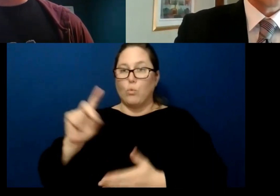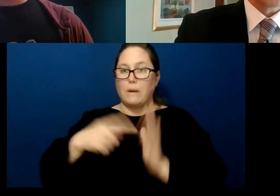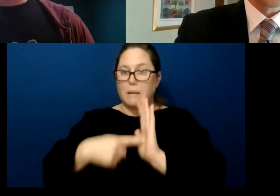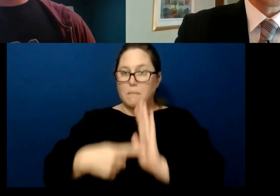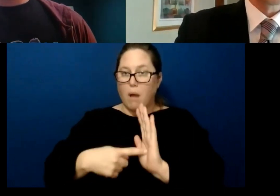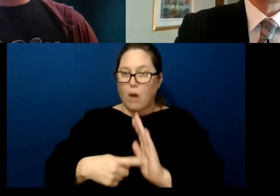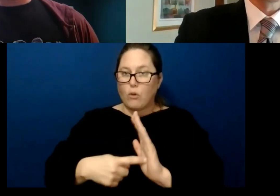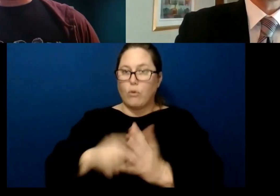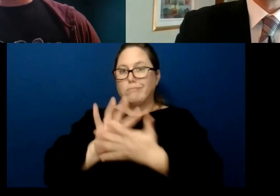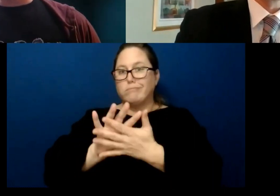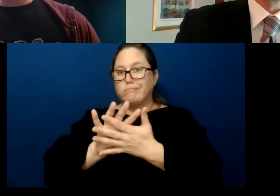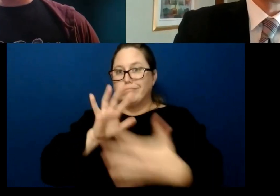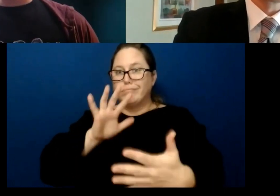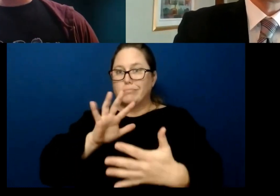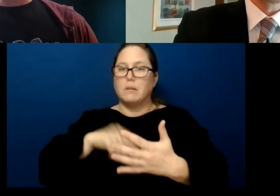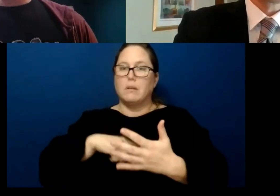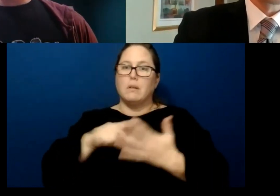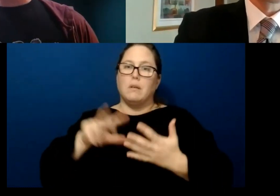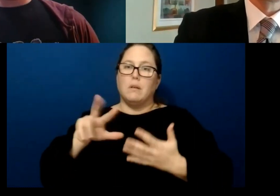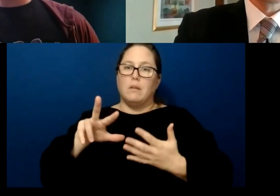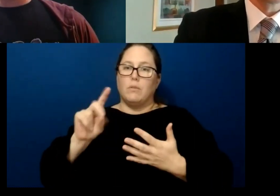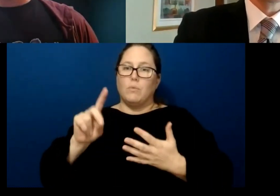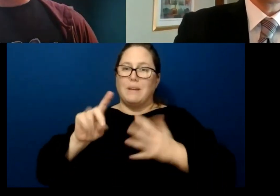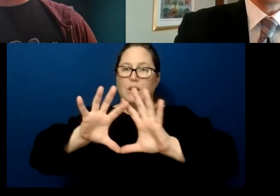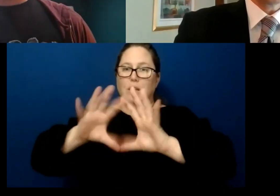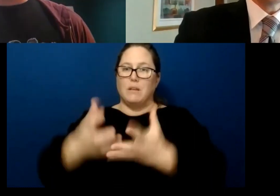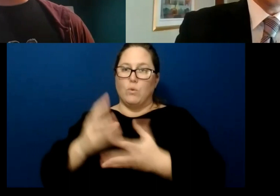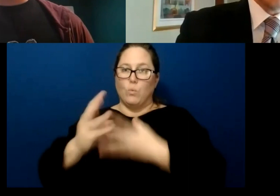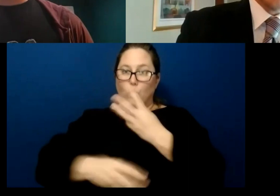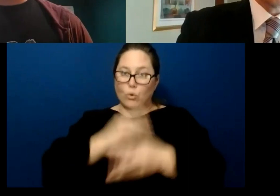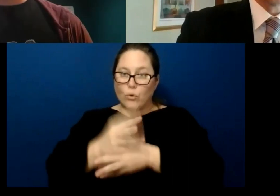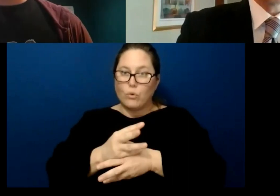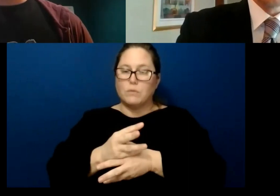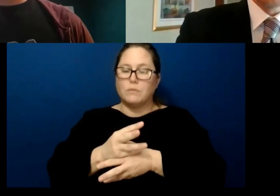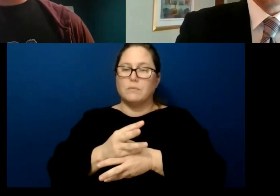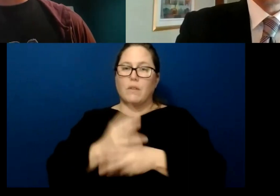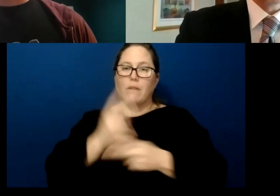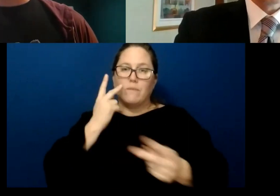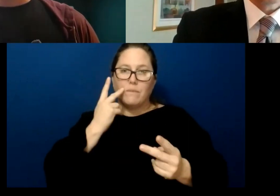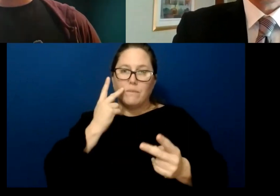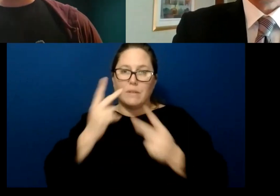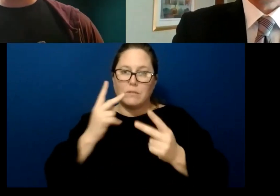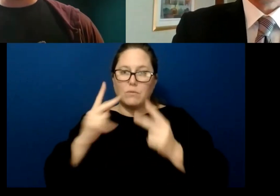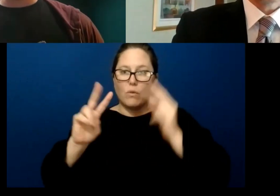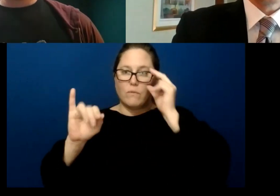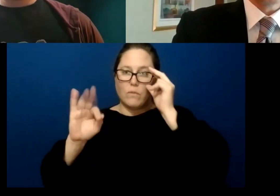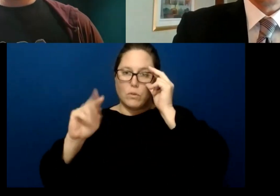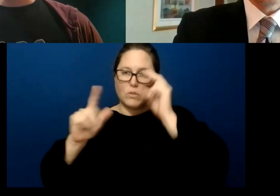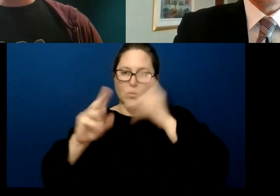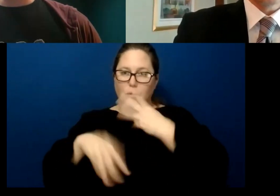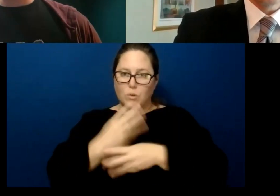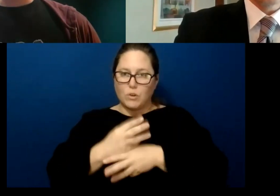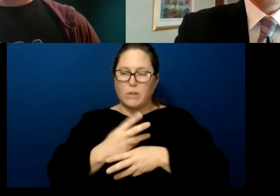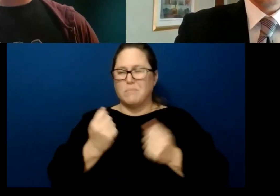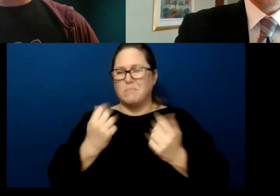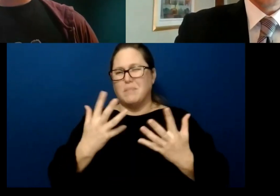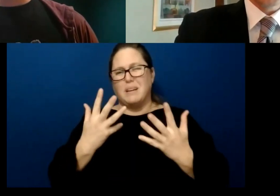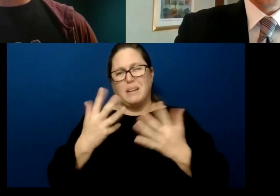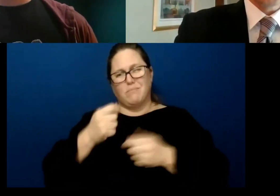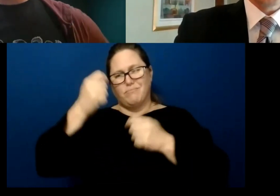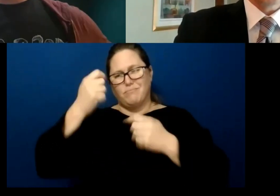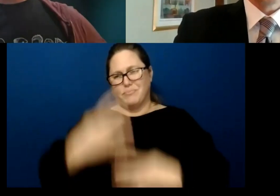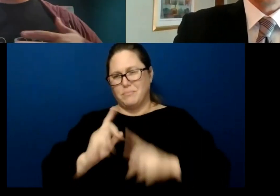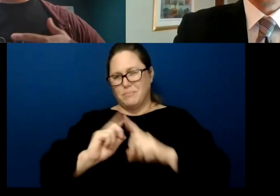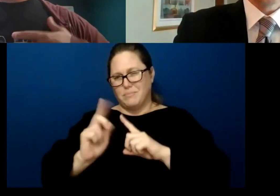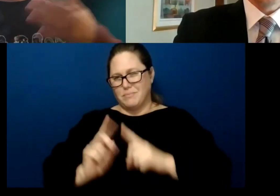visual worlds. So it really depends on what you're interested in. There's a lot of resources out there in a lot of different